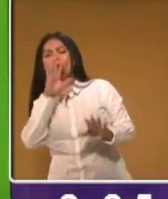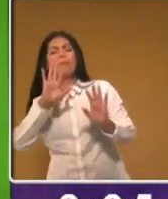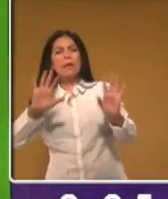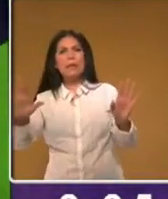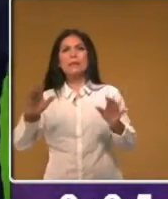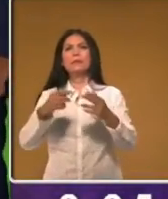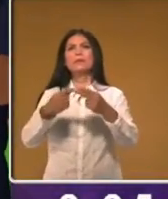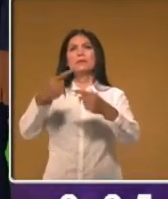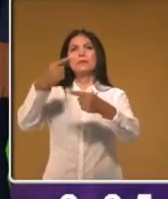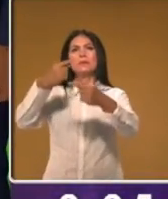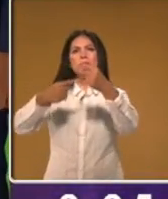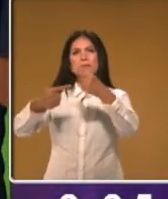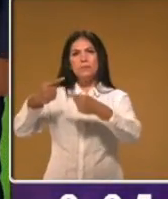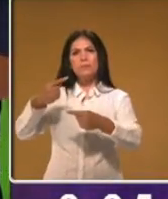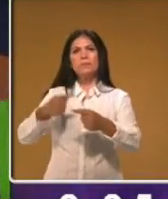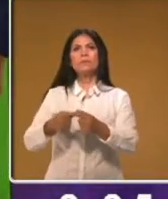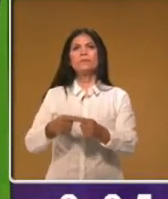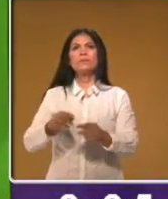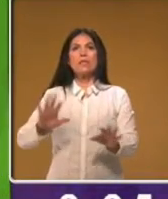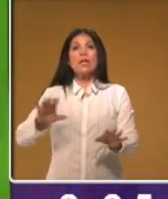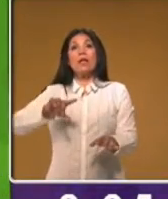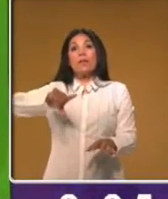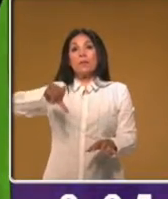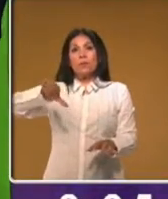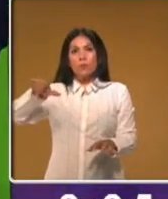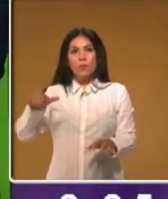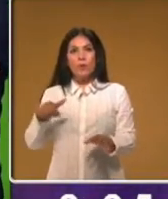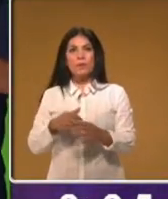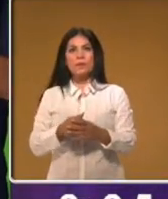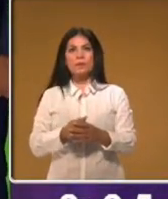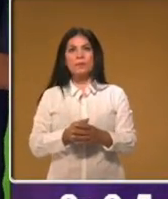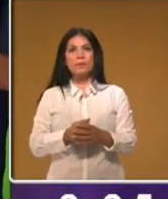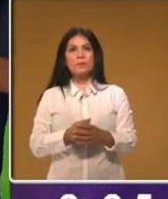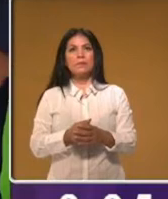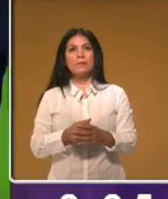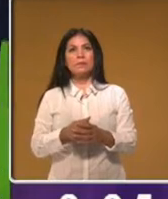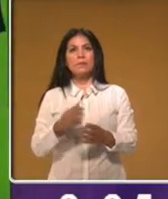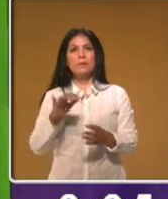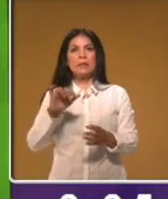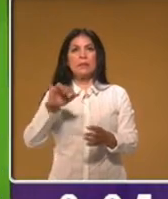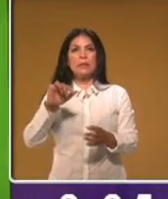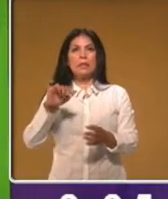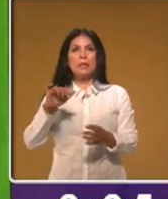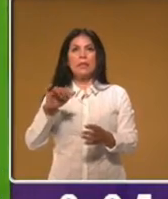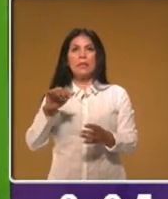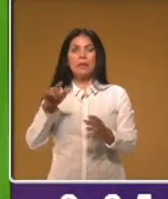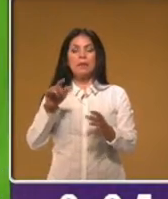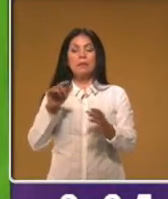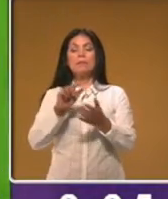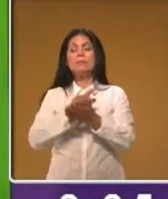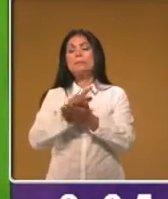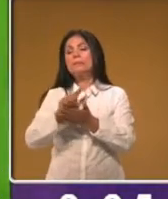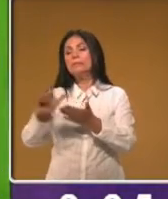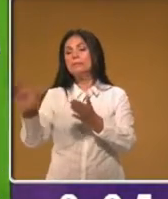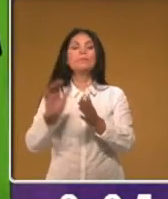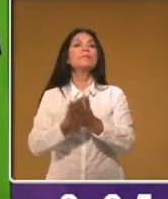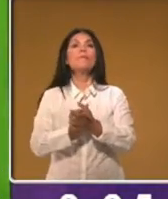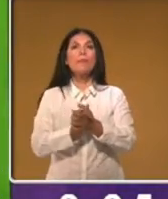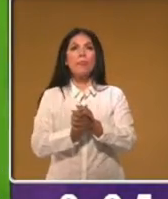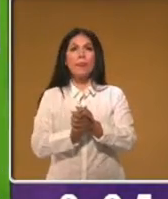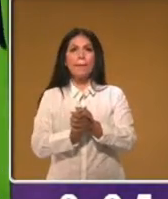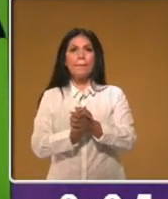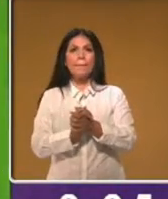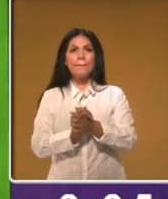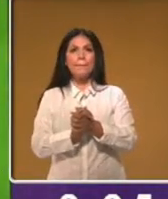I'm sorry, sir, I will get it now. Oh, I apologize, sir, I will bring a clean one. My soap is